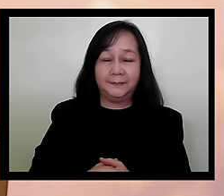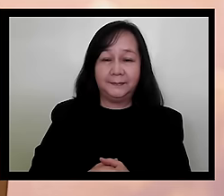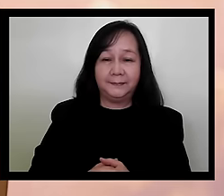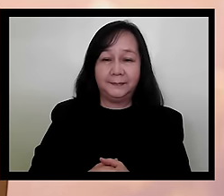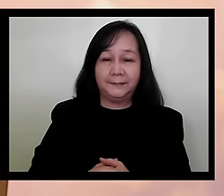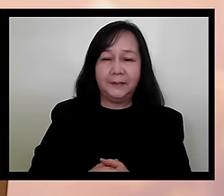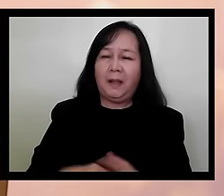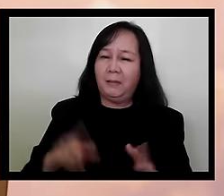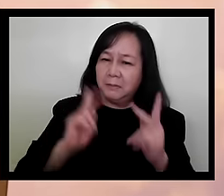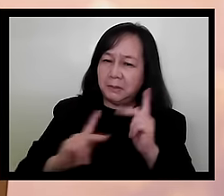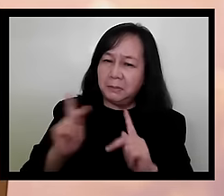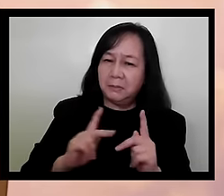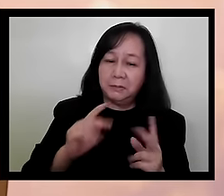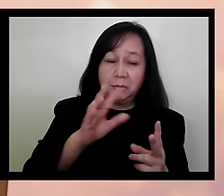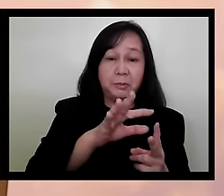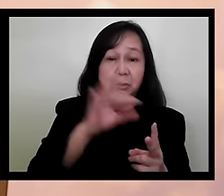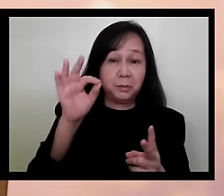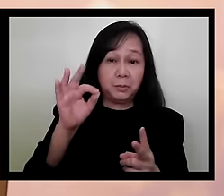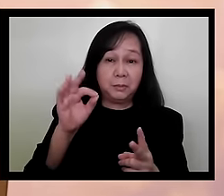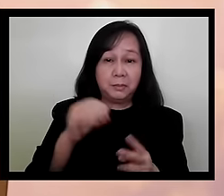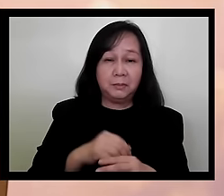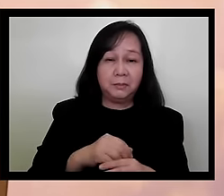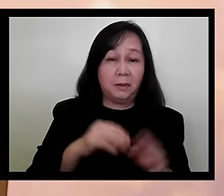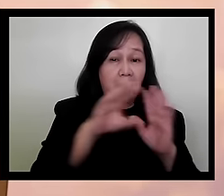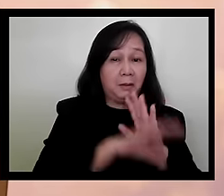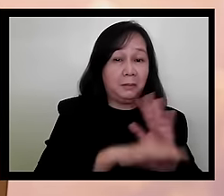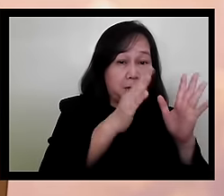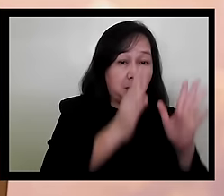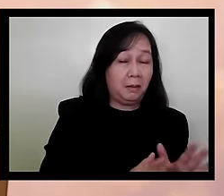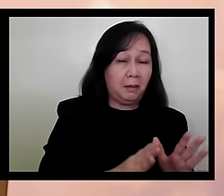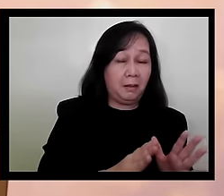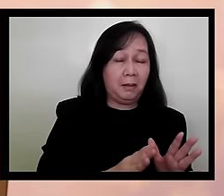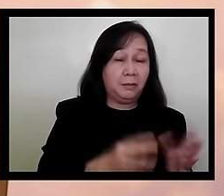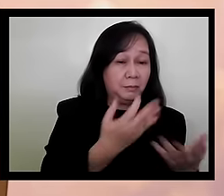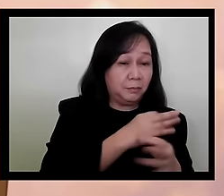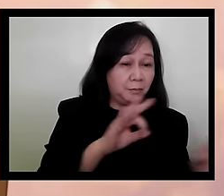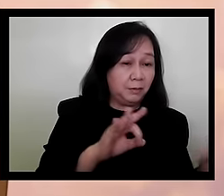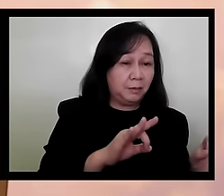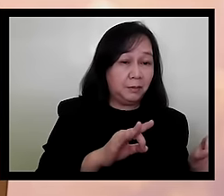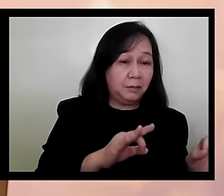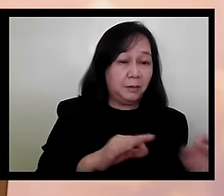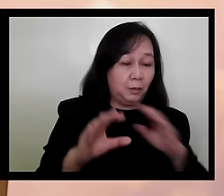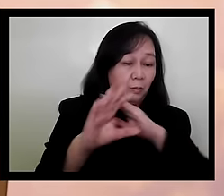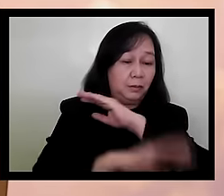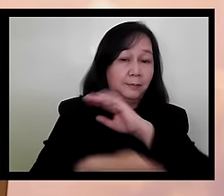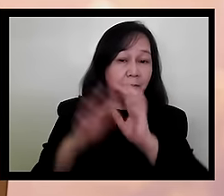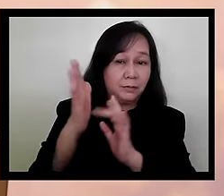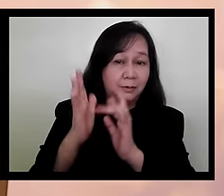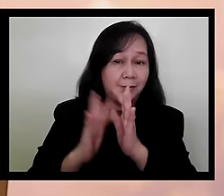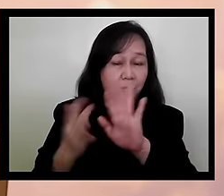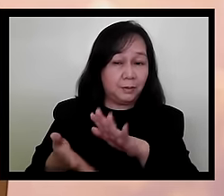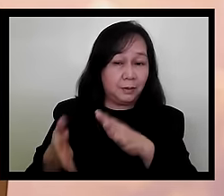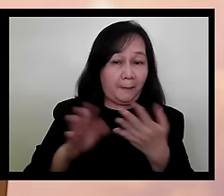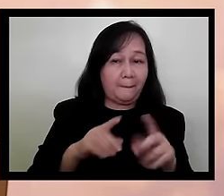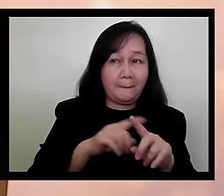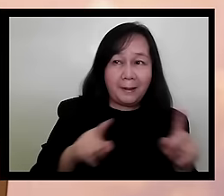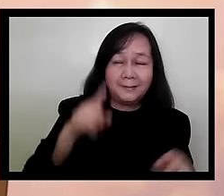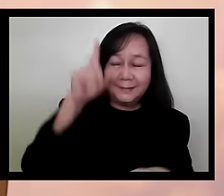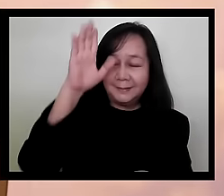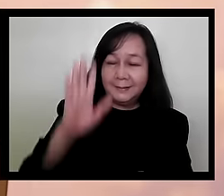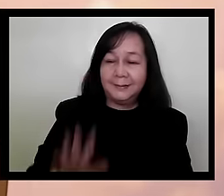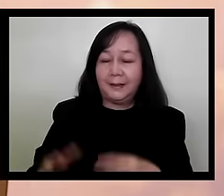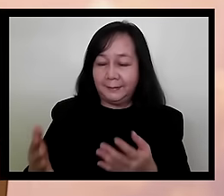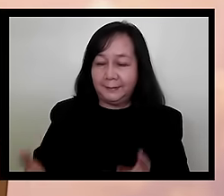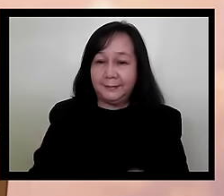Jesus the people chose a criminal to be freed and condemn Jesus to death but God